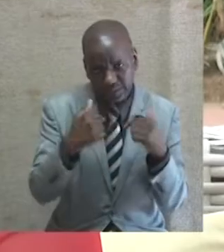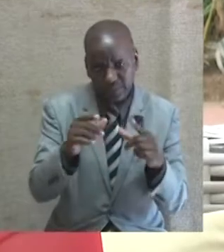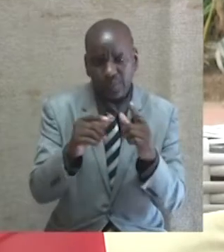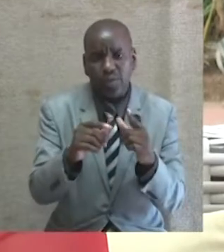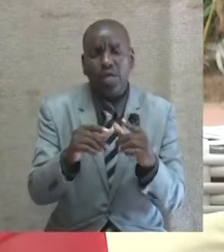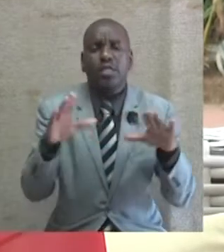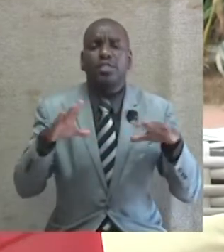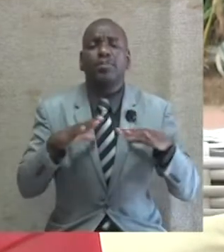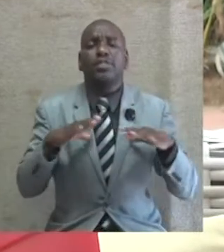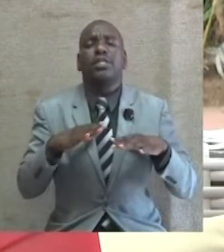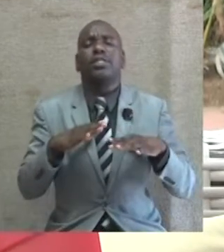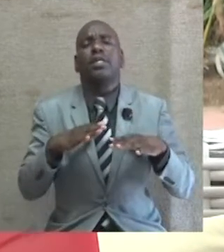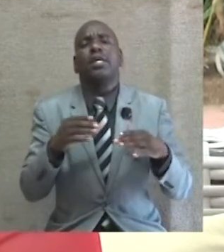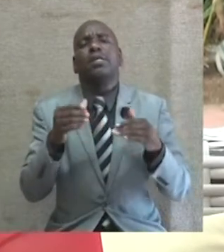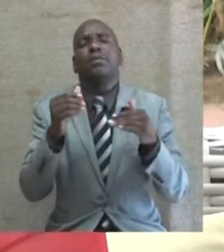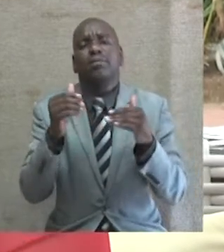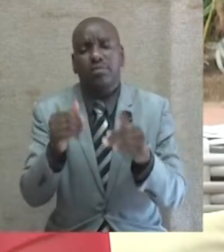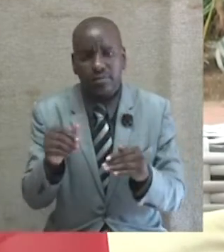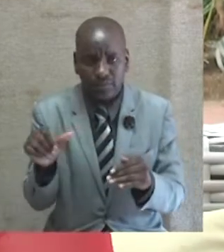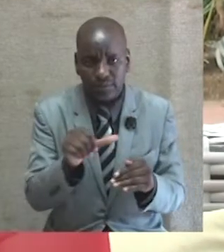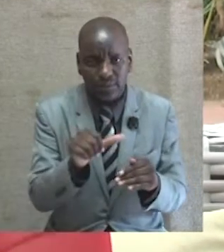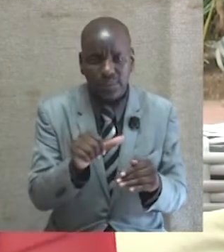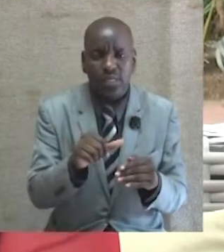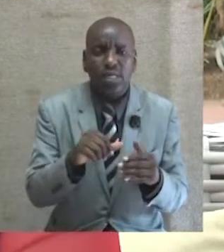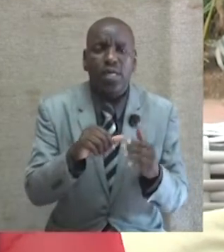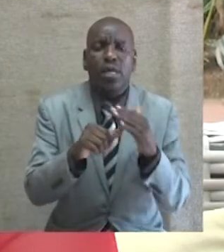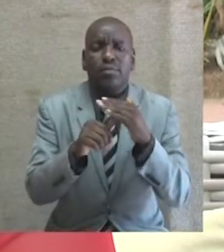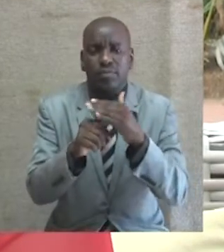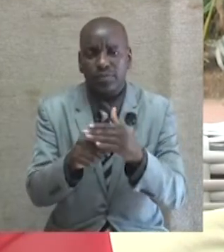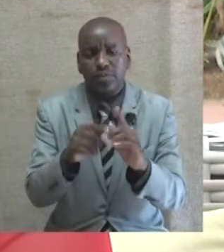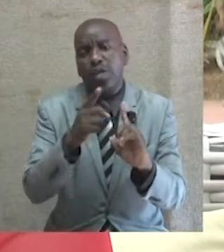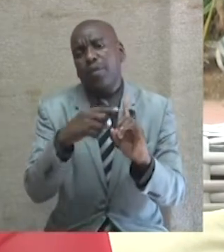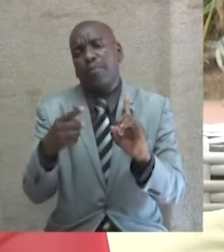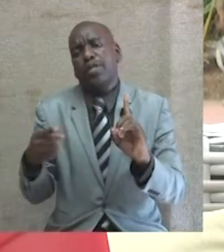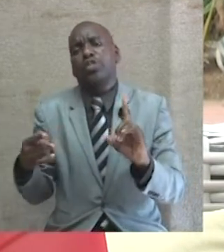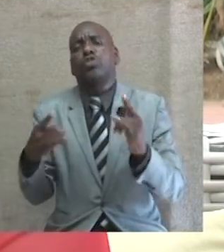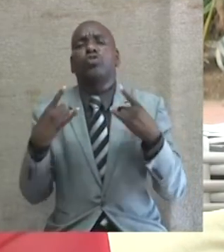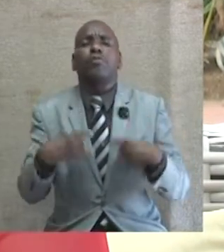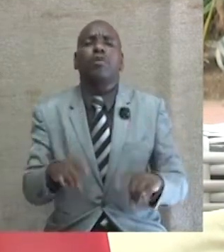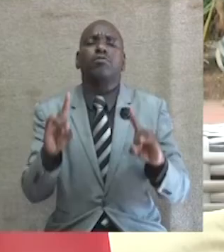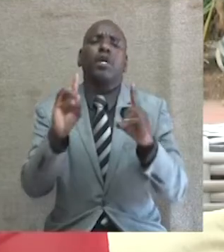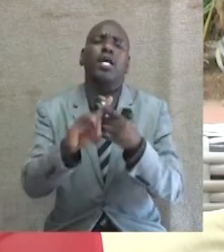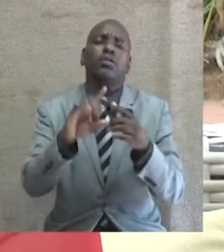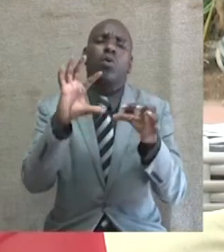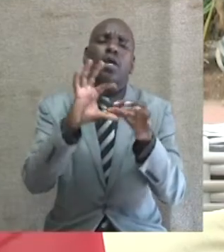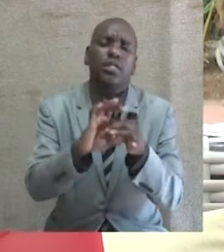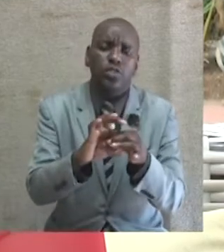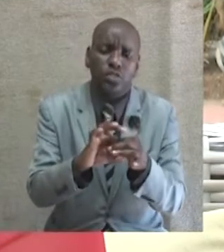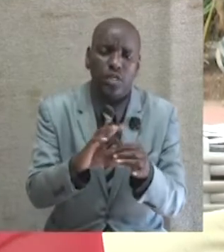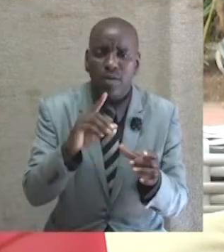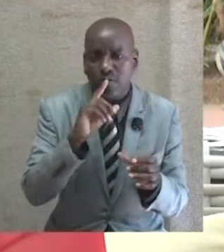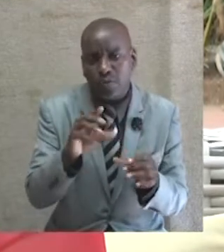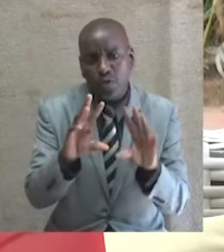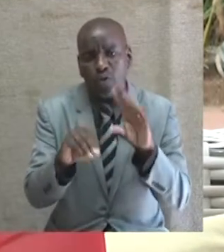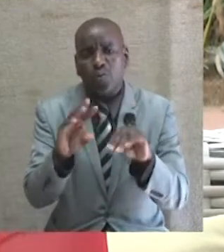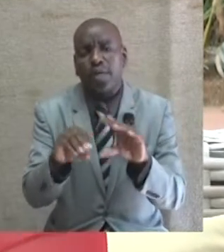structures, and I think it's really important that they call directly the Ministry of Health or any other